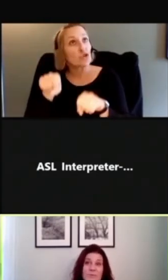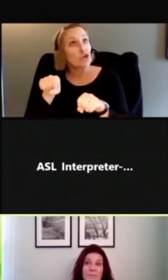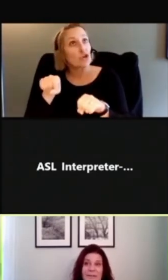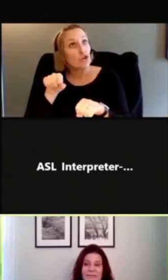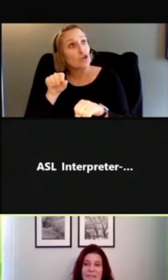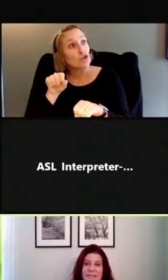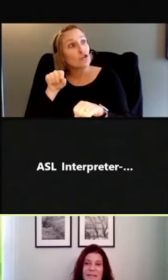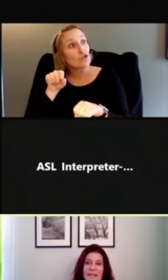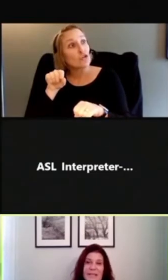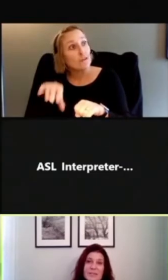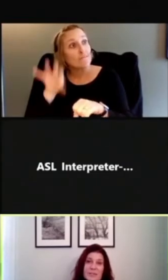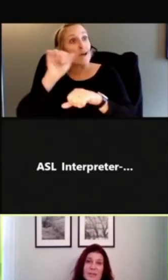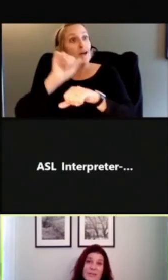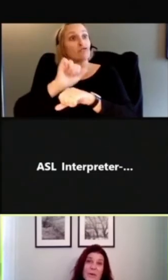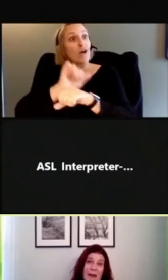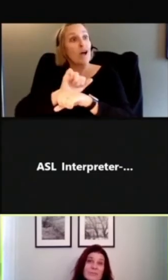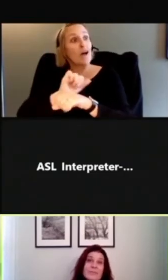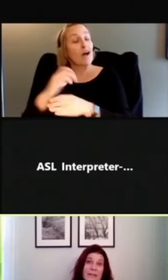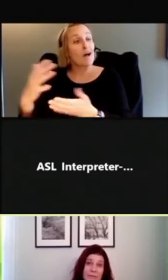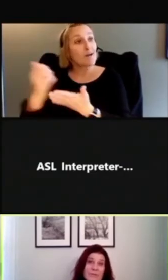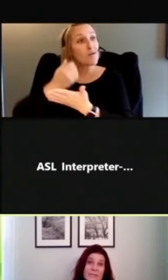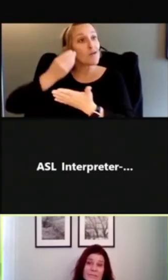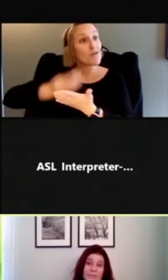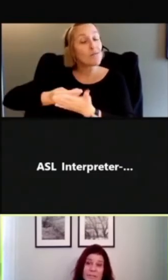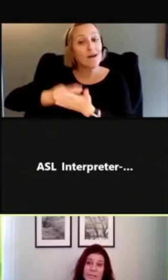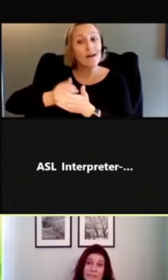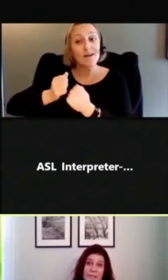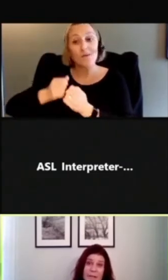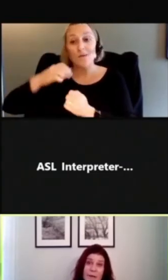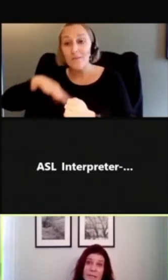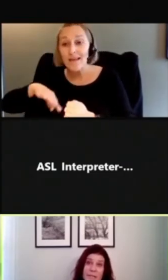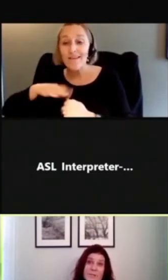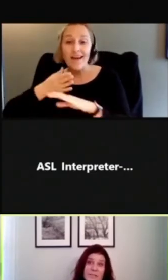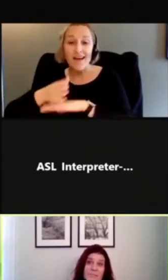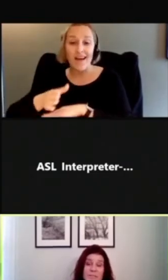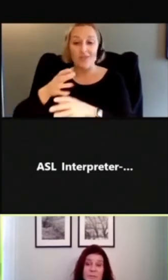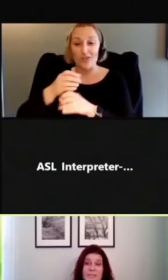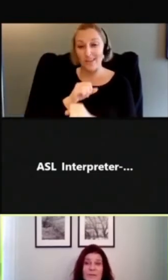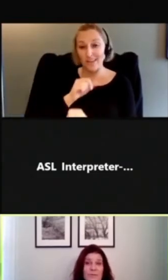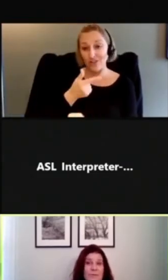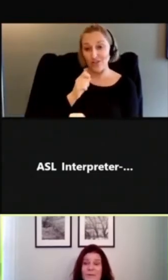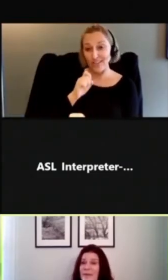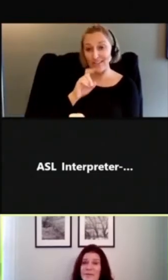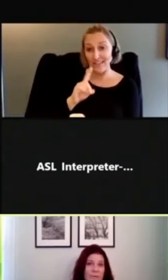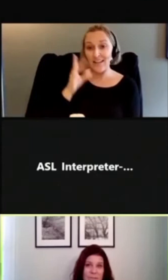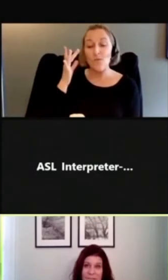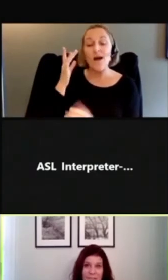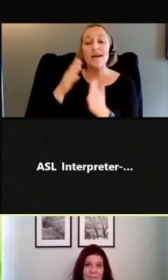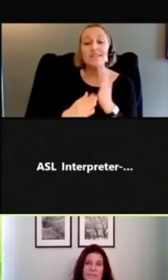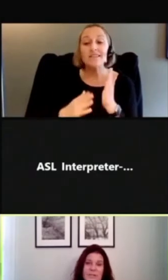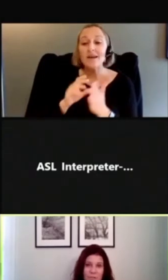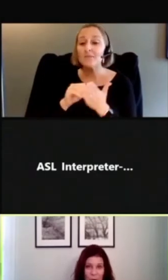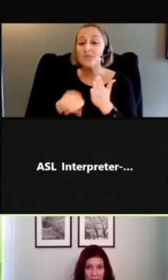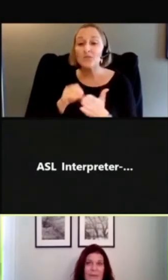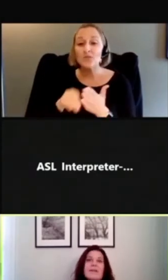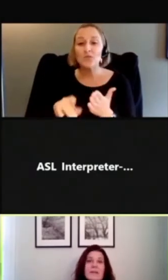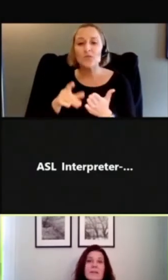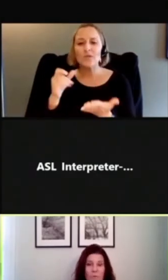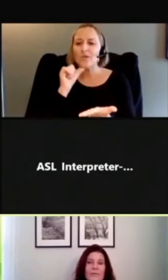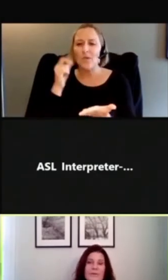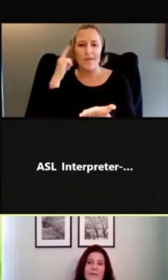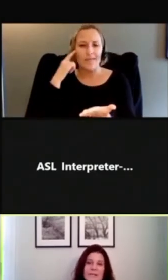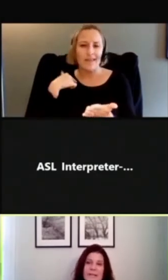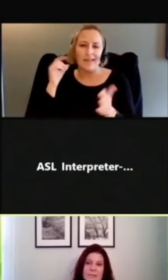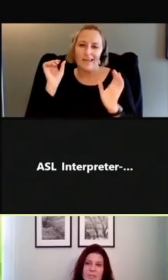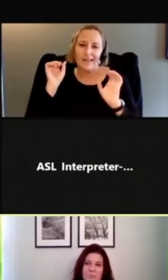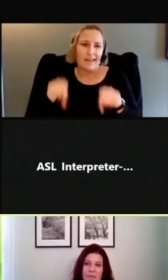living wage with benefits in turn, after they receive their GED. Because for some students that we work with, they don't see the vision of where they can